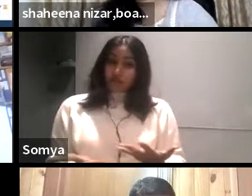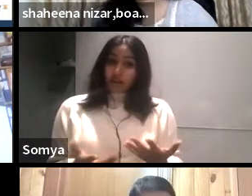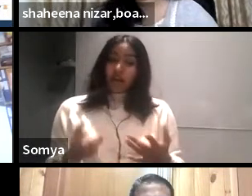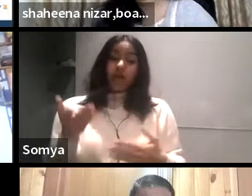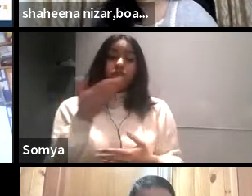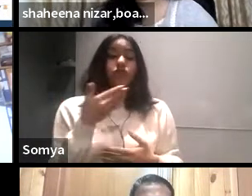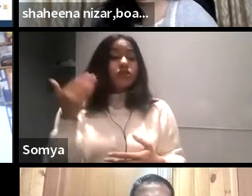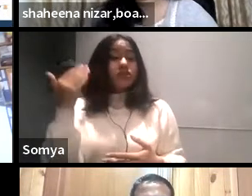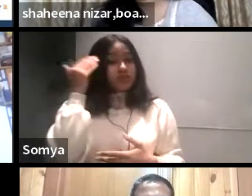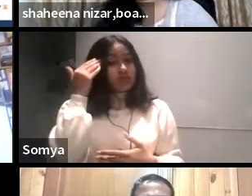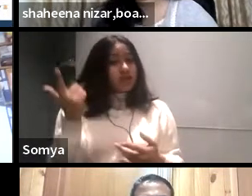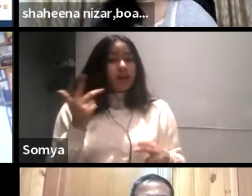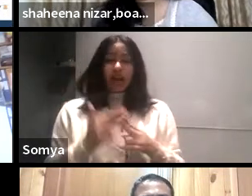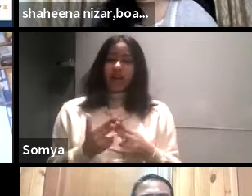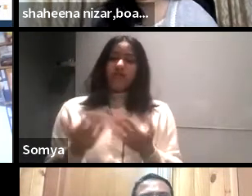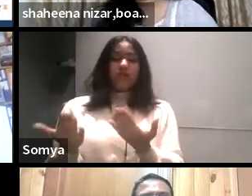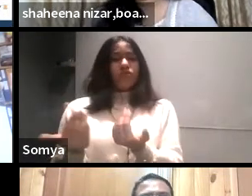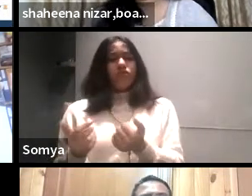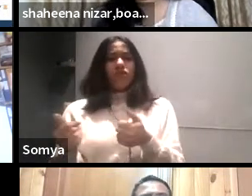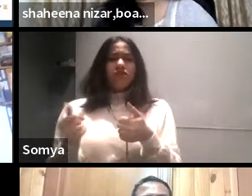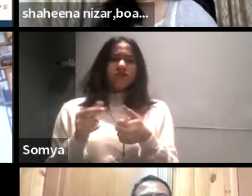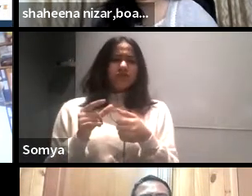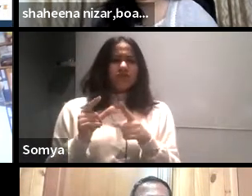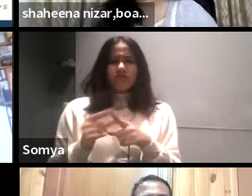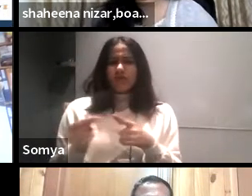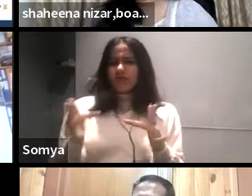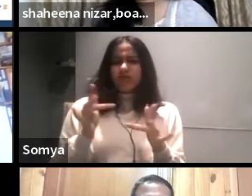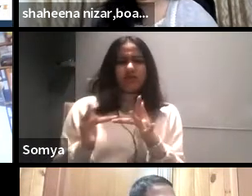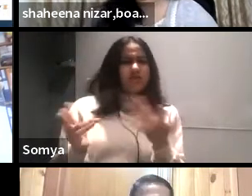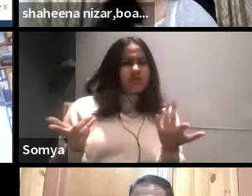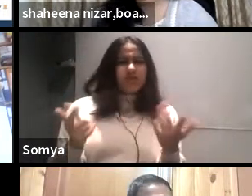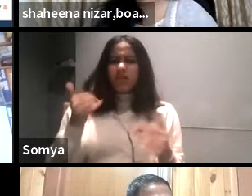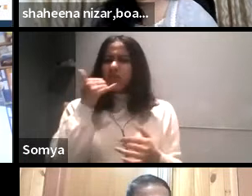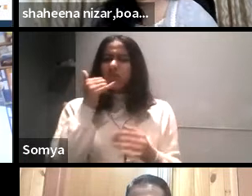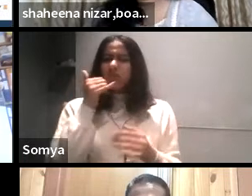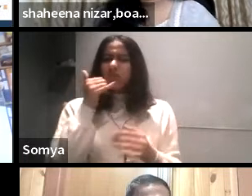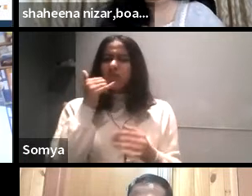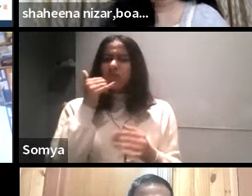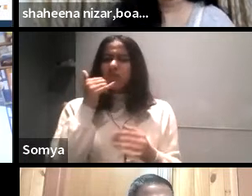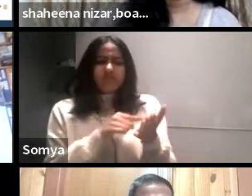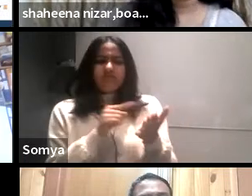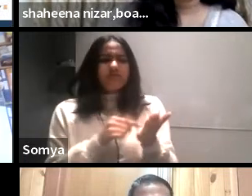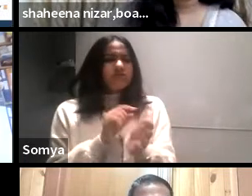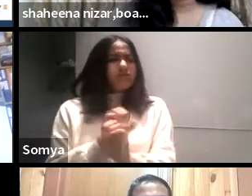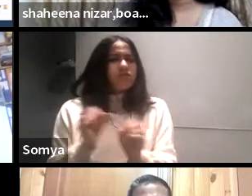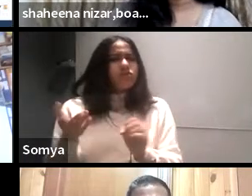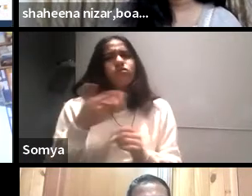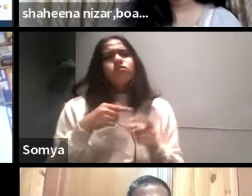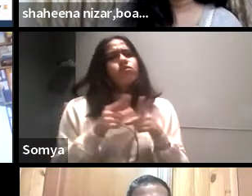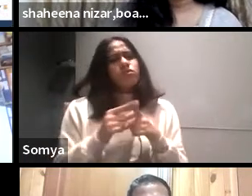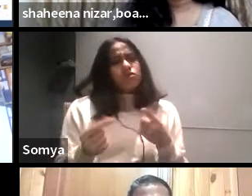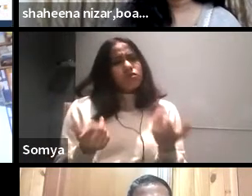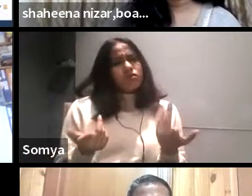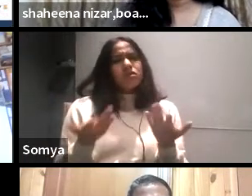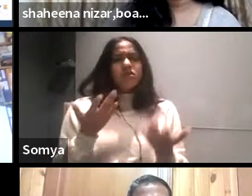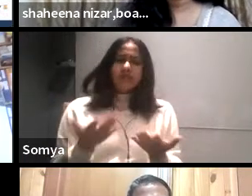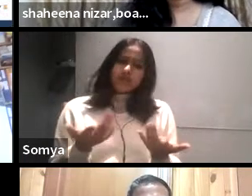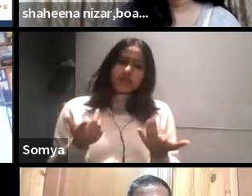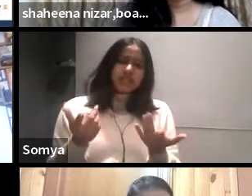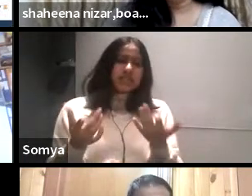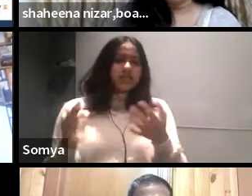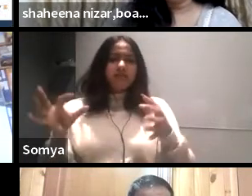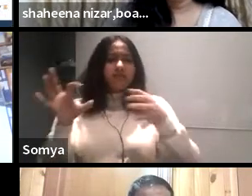thought, okay, he's not able to access the internet. He doesn't have a smartphone. What should we do? Can we connect with his peers? Can